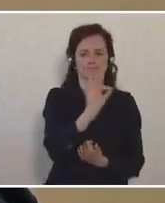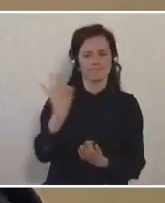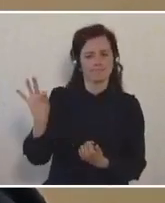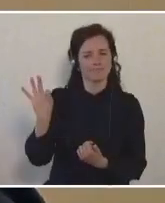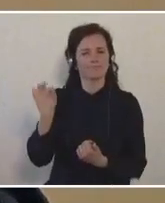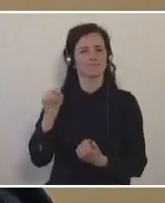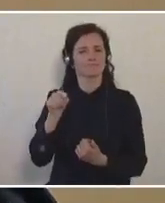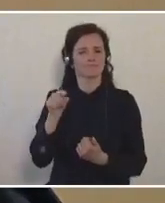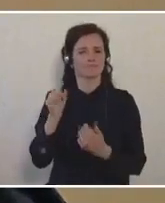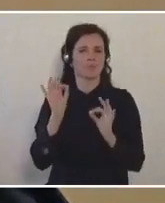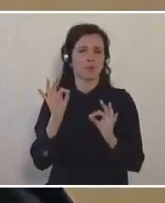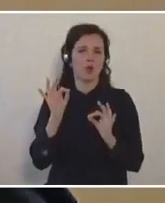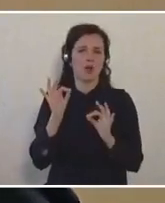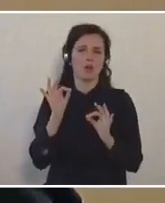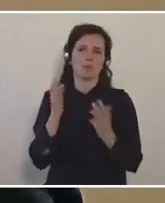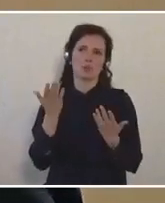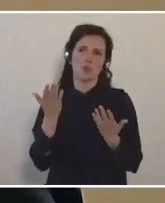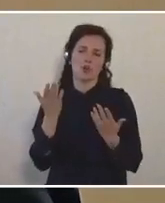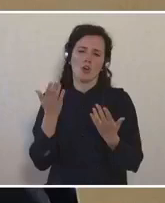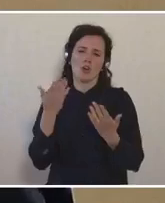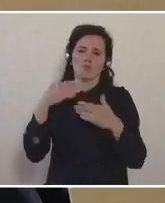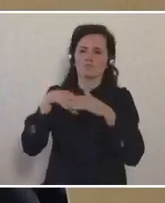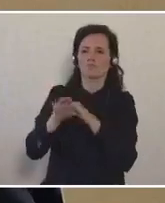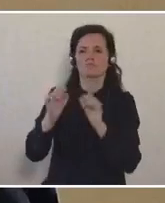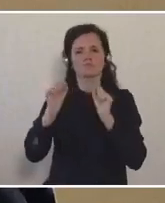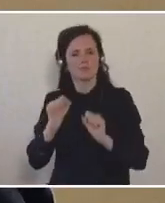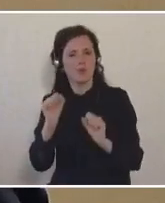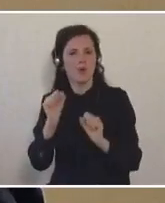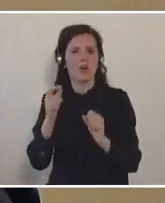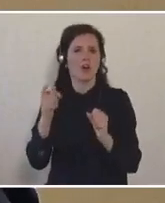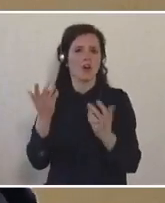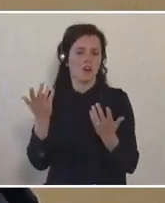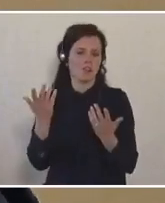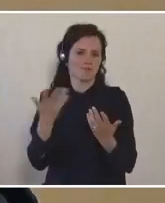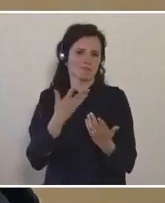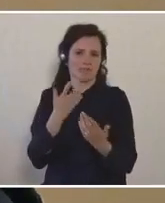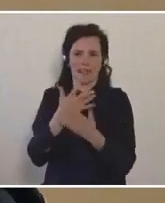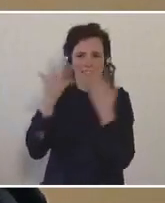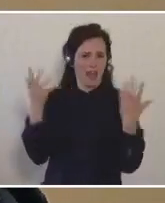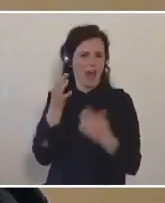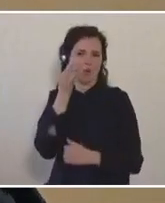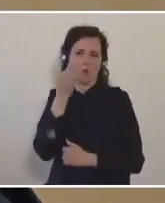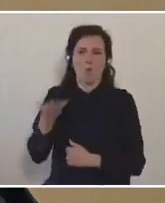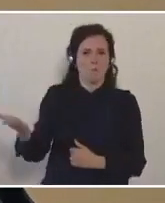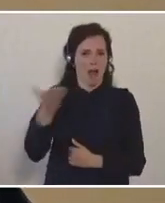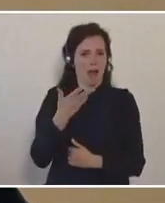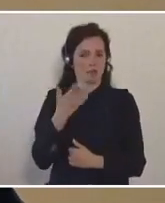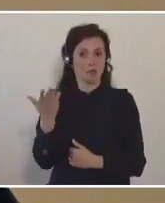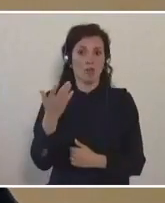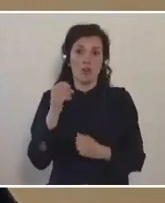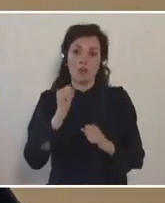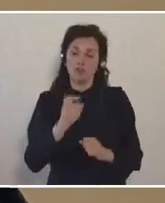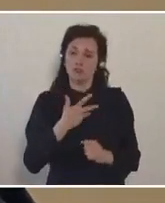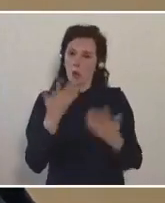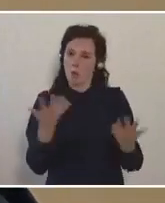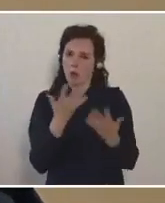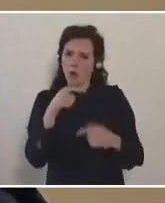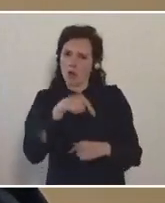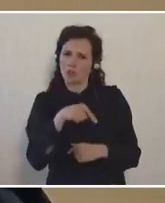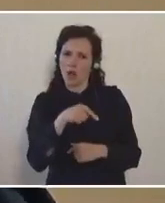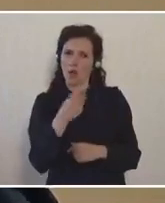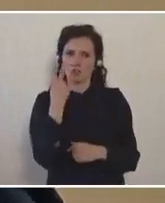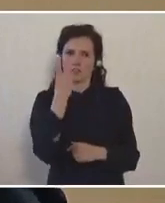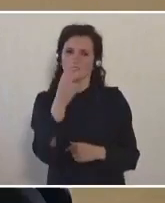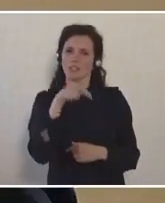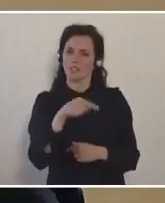pattern from playing out again, you know, even with booster shots and with all the next rounds of demands